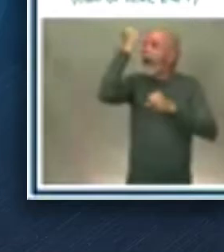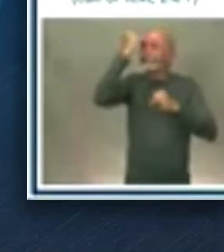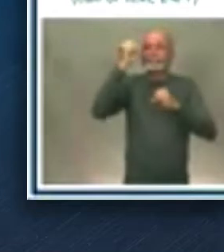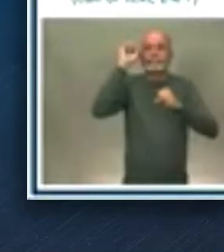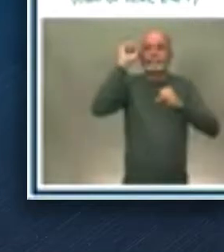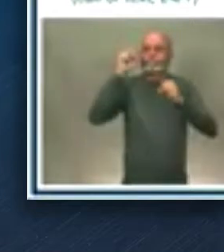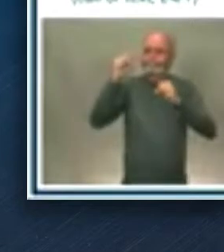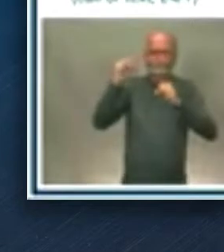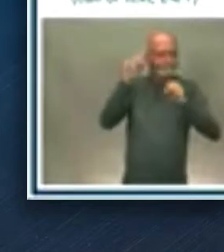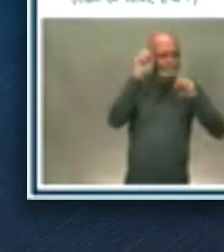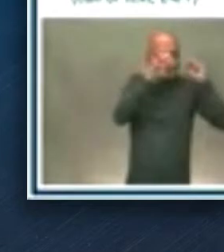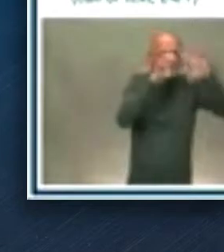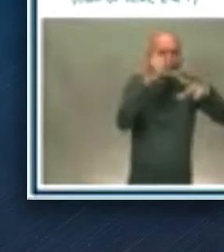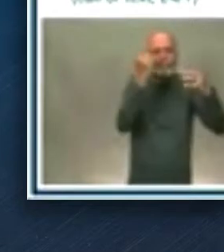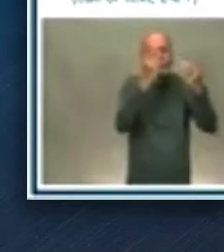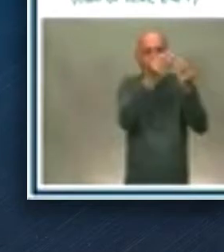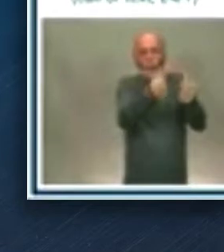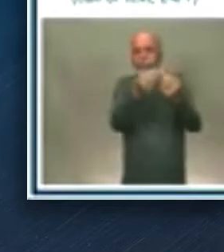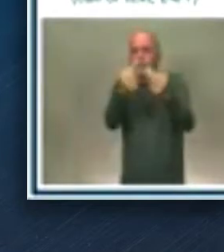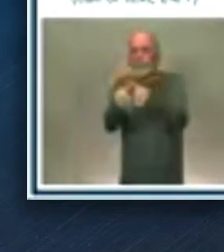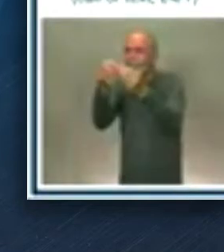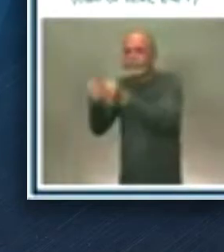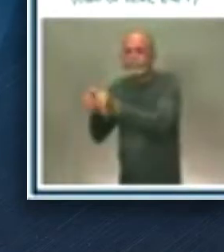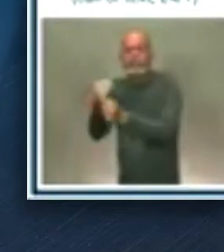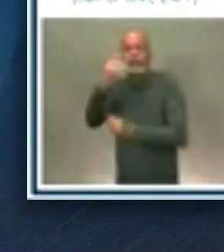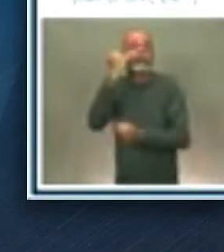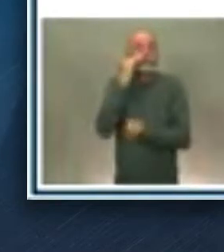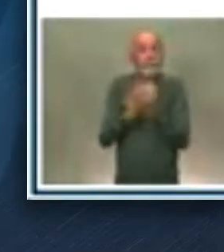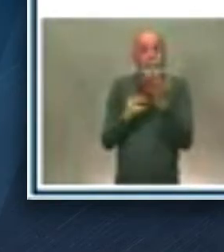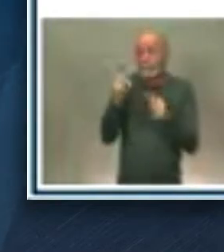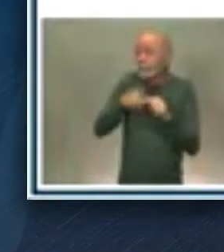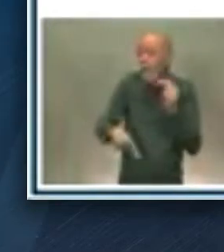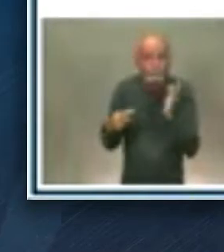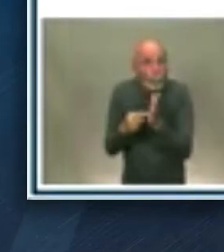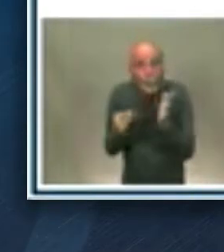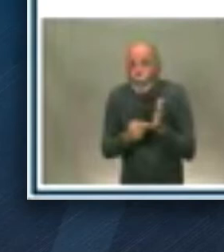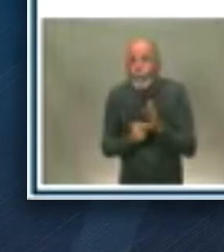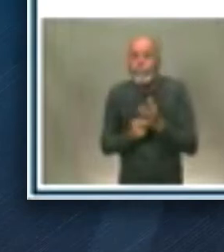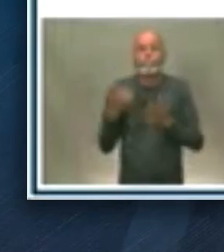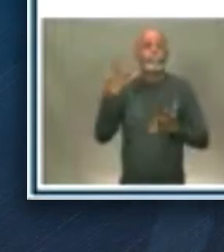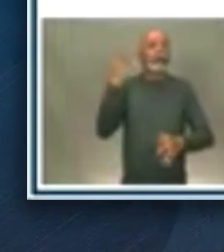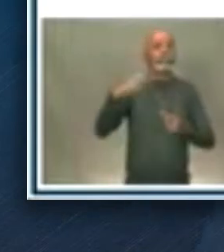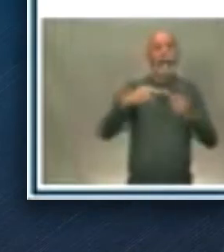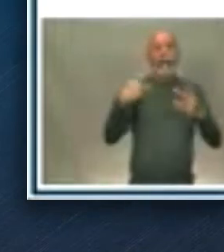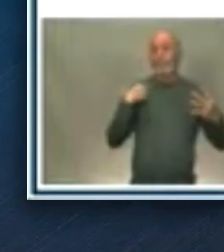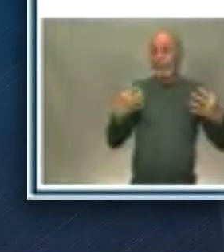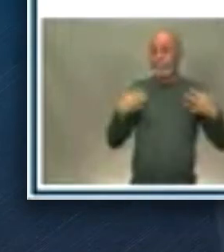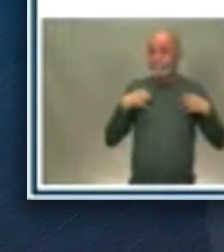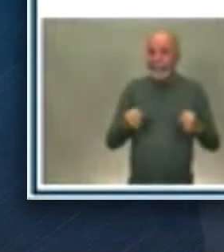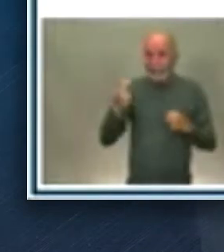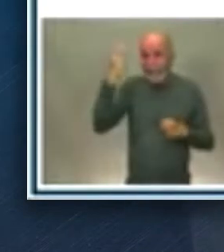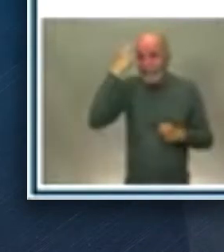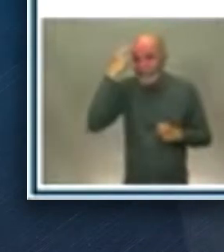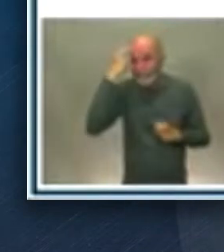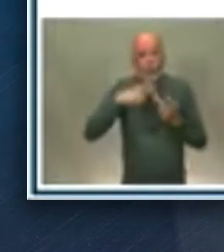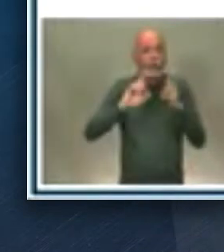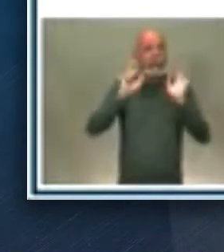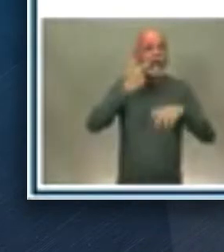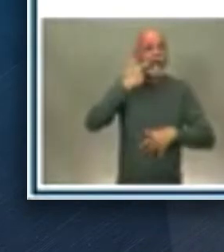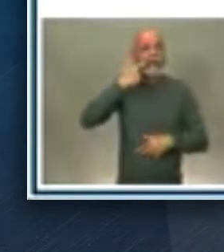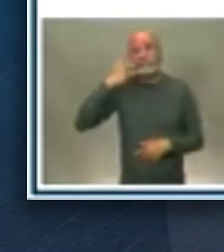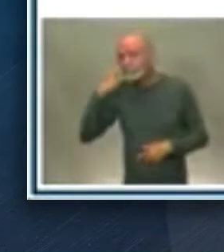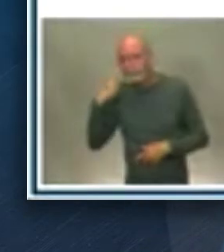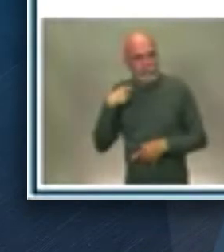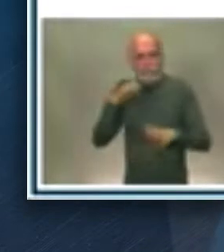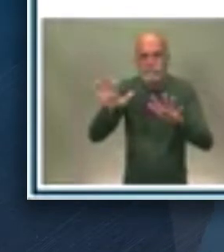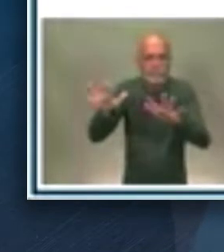housing crisis. Some of it's affordability, some of it's people with mental health addiction issues that we need to do a better job of supporting in the health and